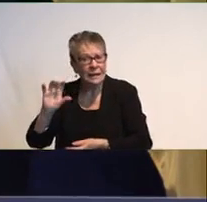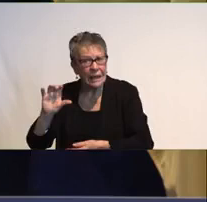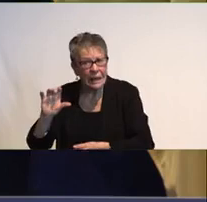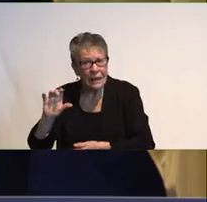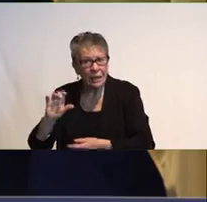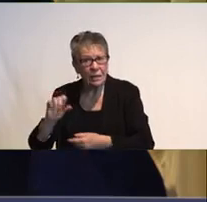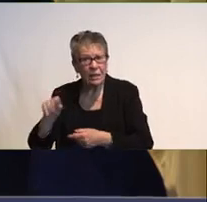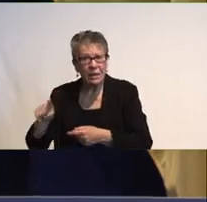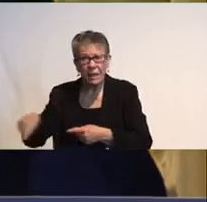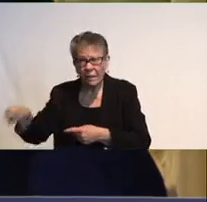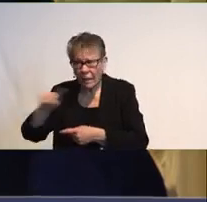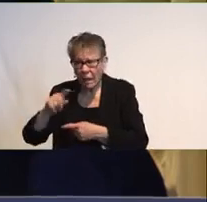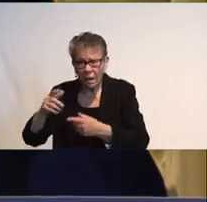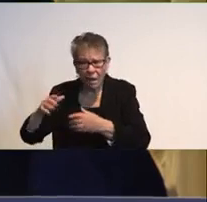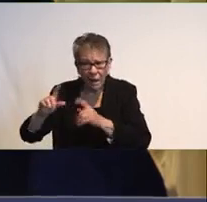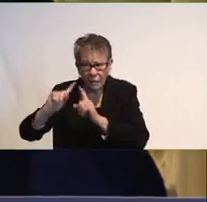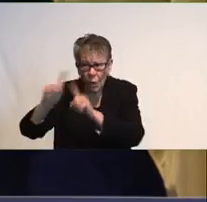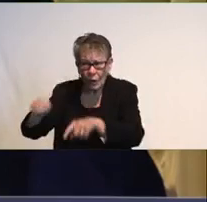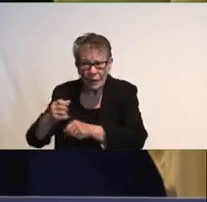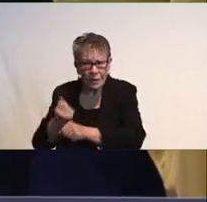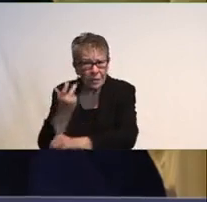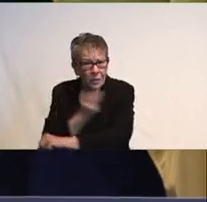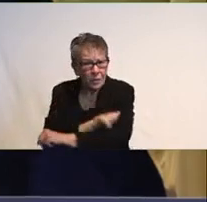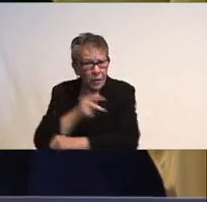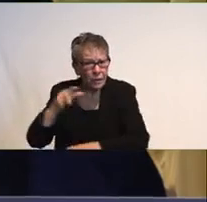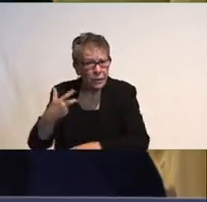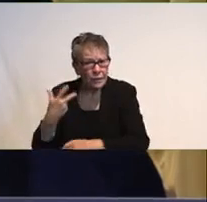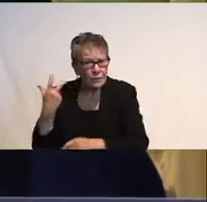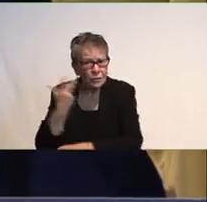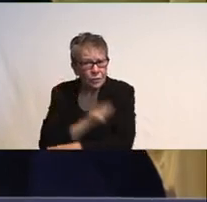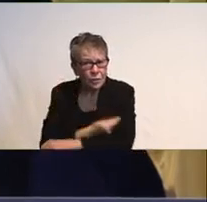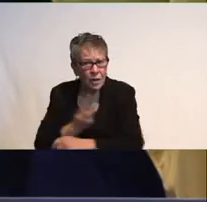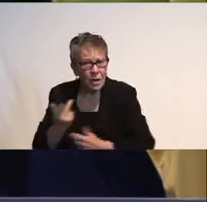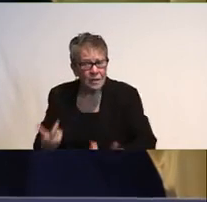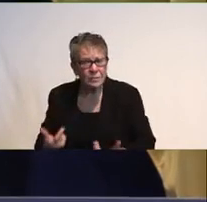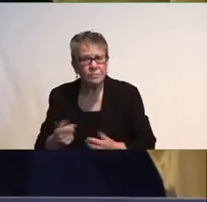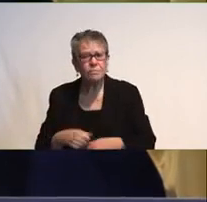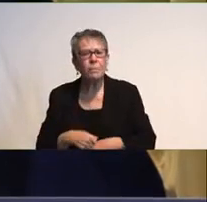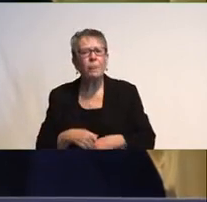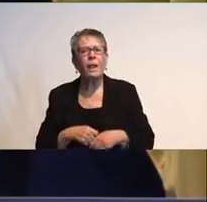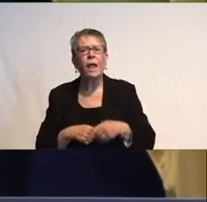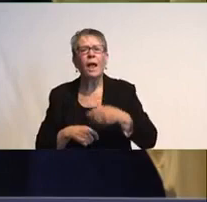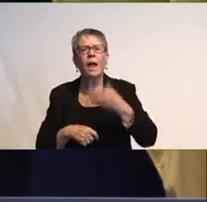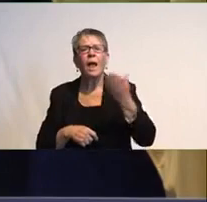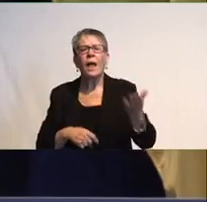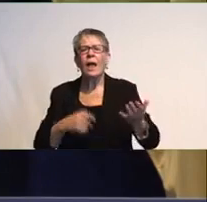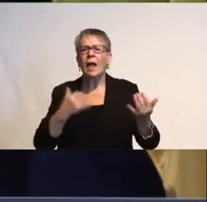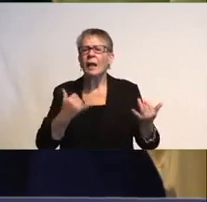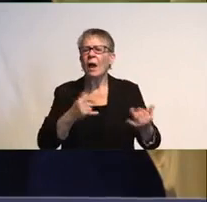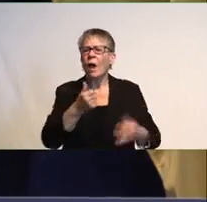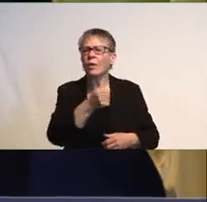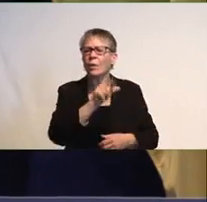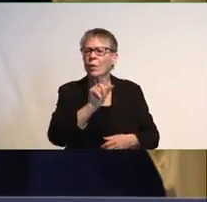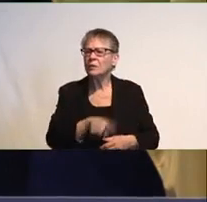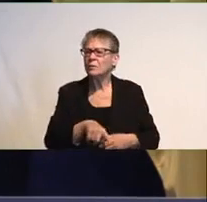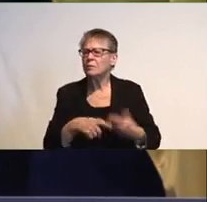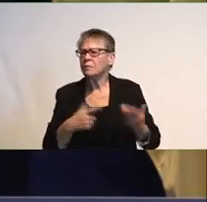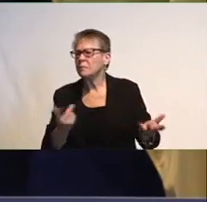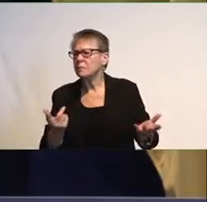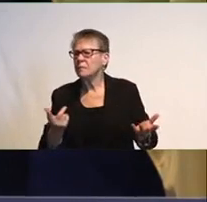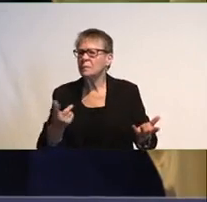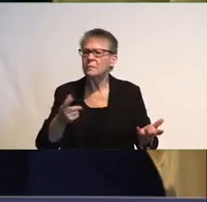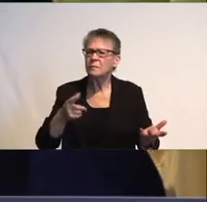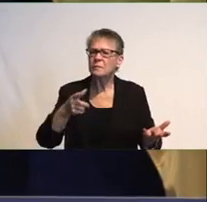revising tax payments for casinos, particularly exempting online gambling and sports betting revenue from